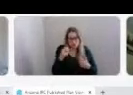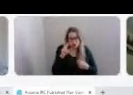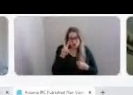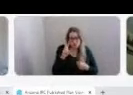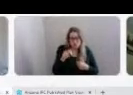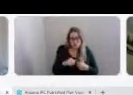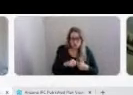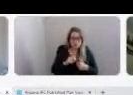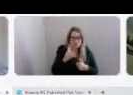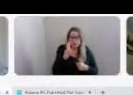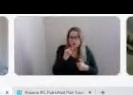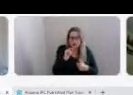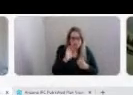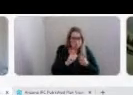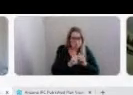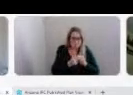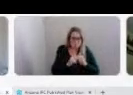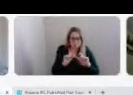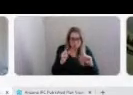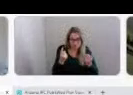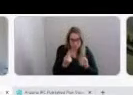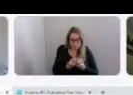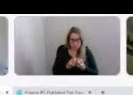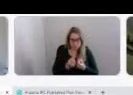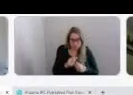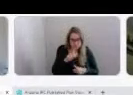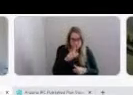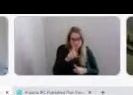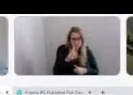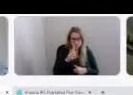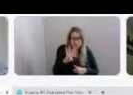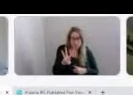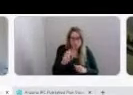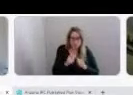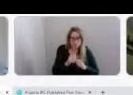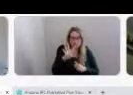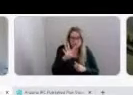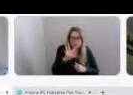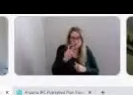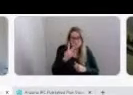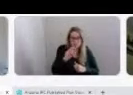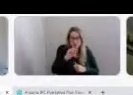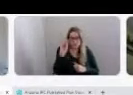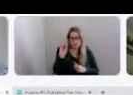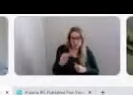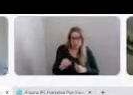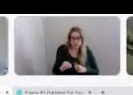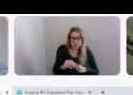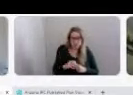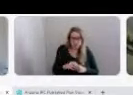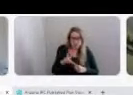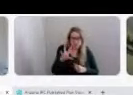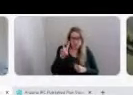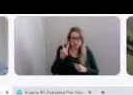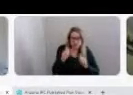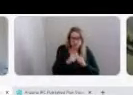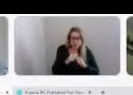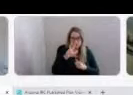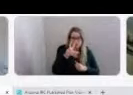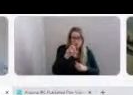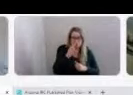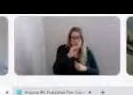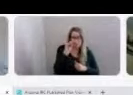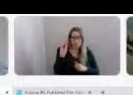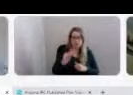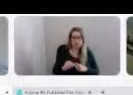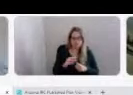highly non-competitive districts ld six with a 42 vote spread and seven with thirty percent vote